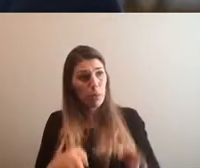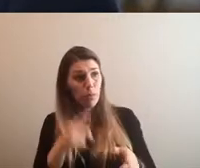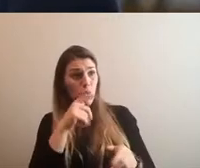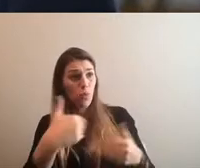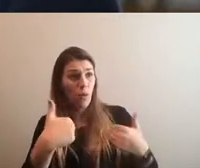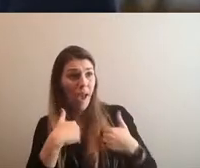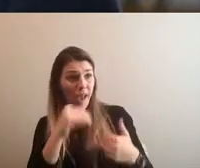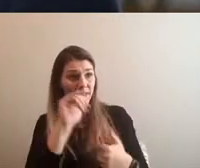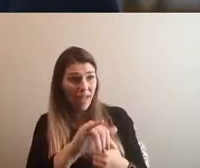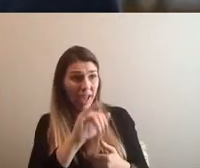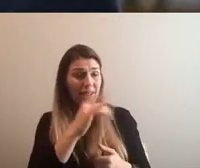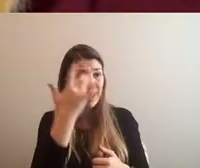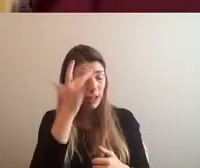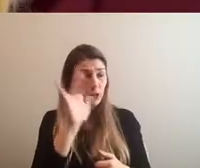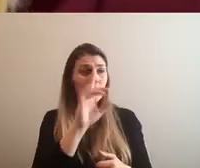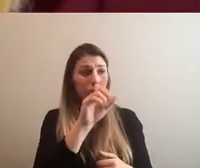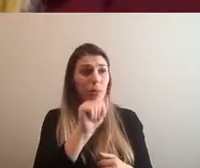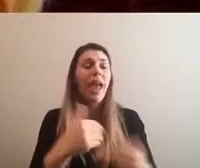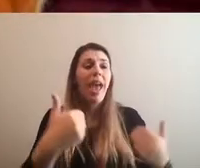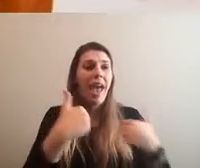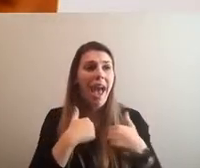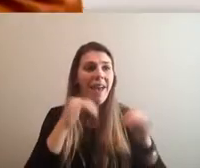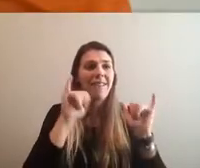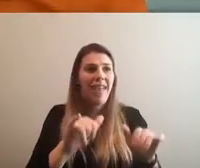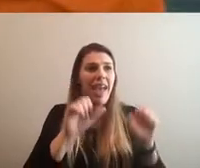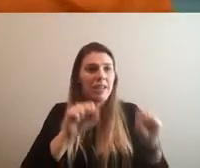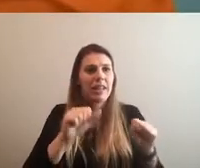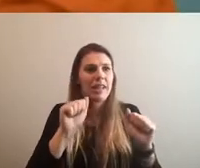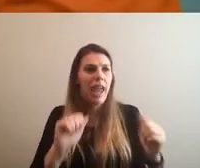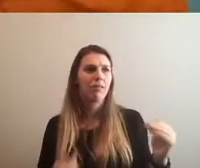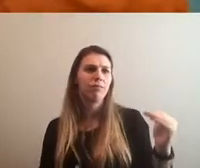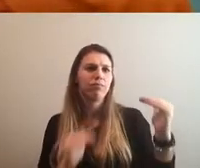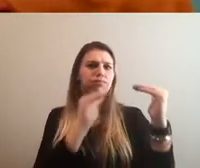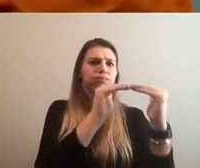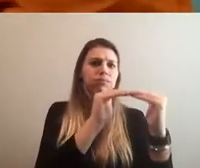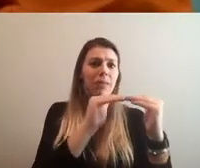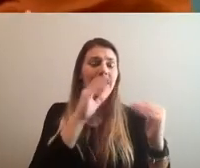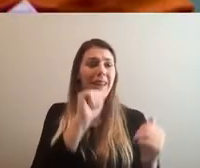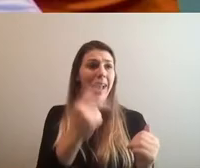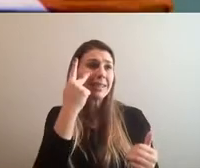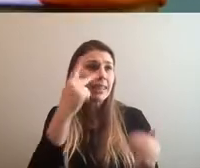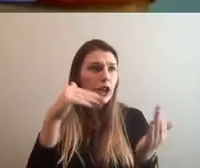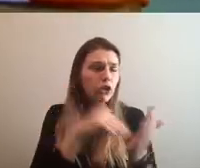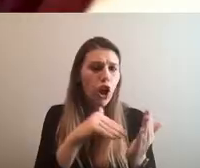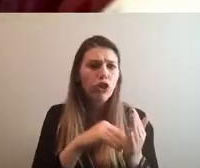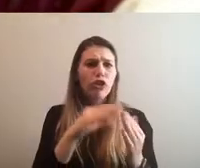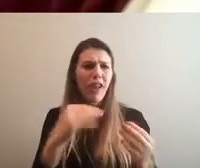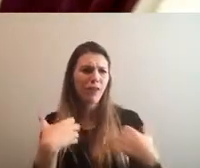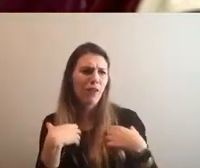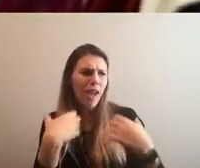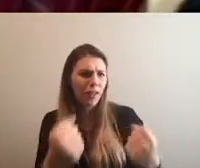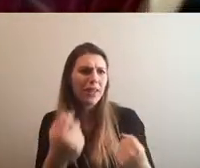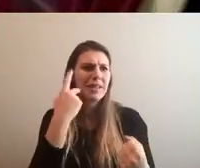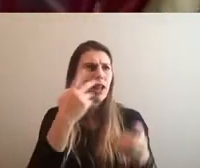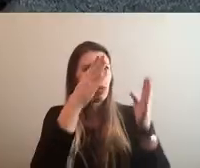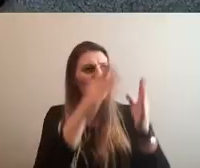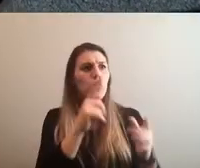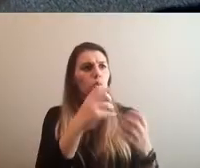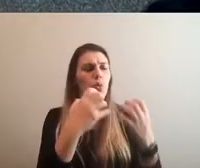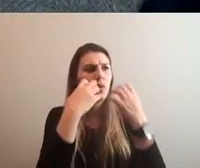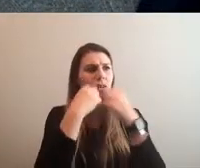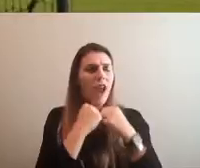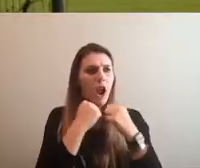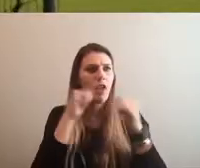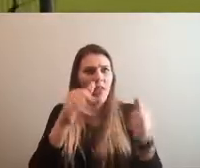disabilities might actually get to the playing fields healthy, might actually see a doctor and see someone who cared about all of them, might actually